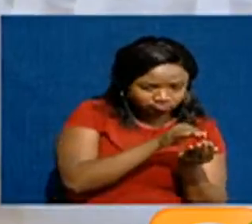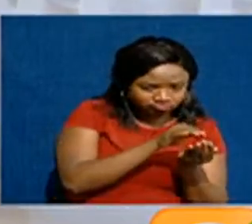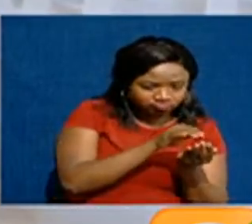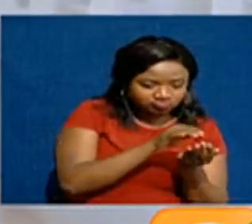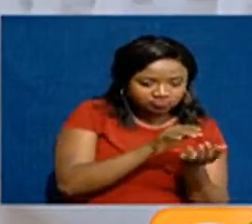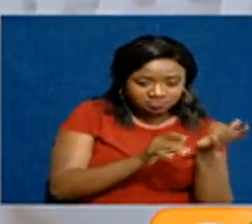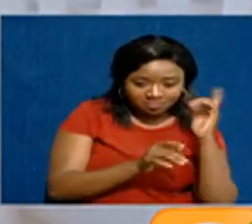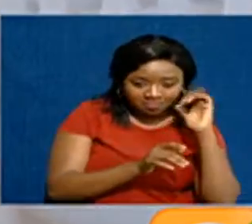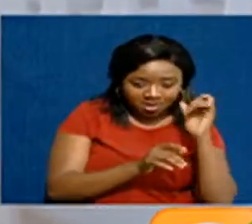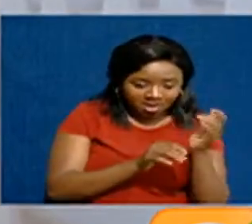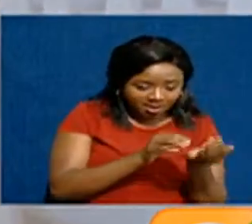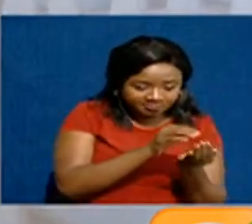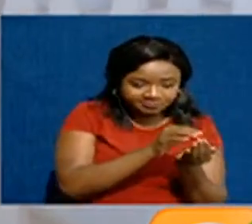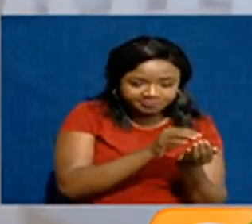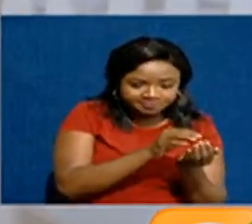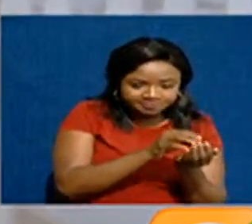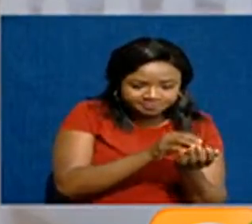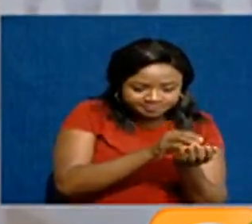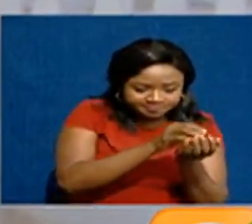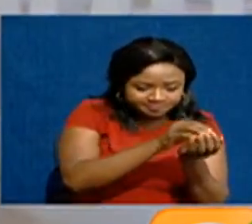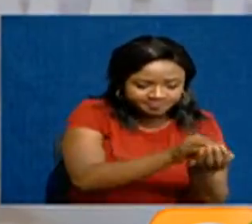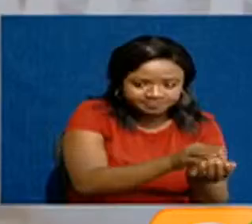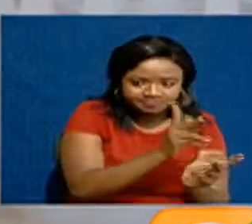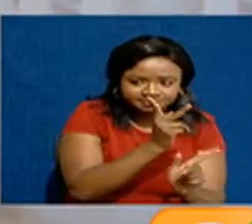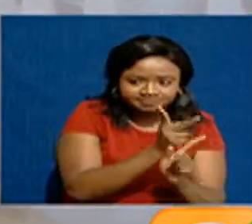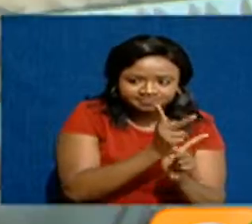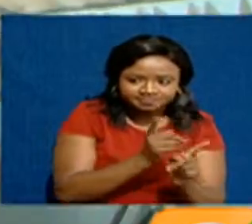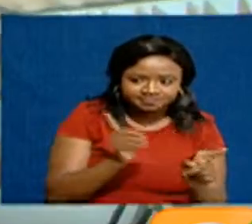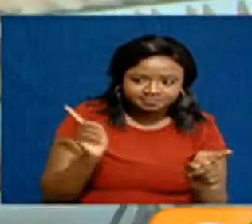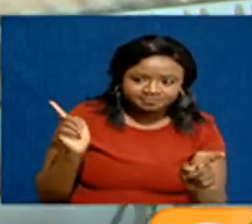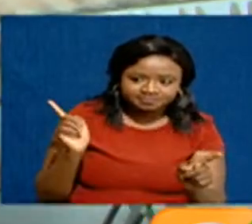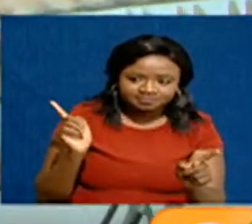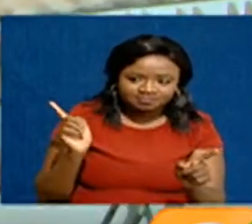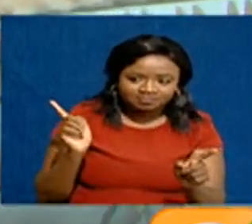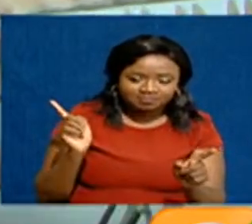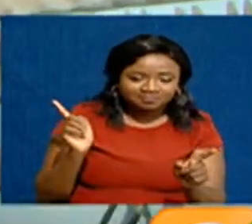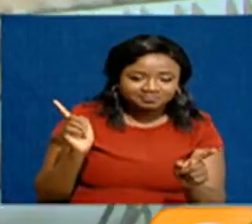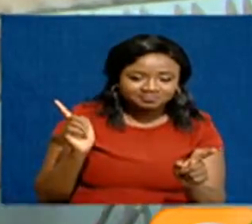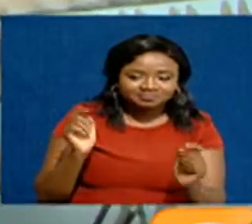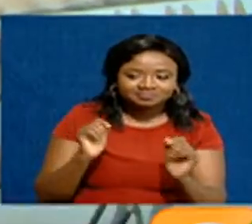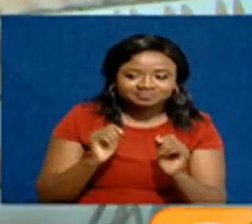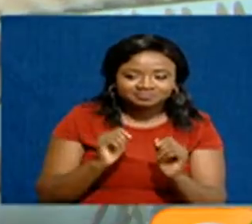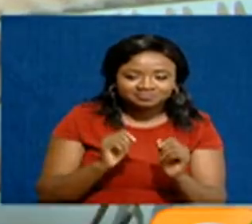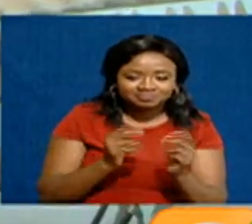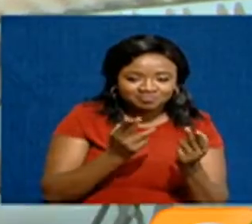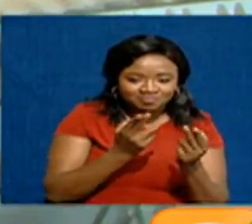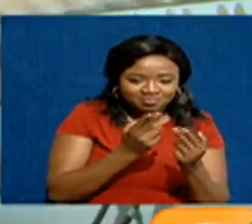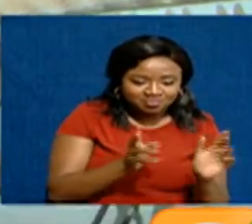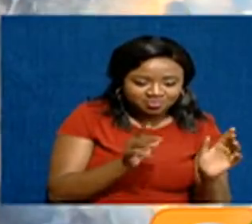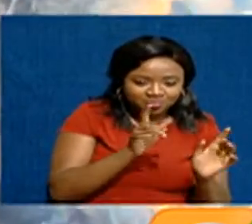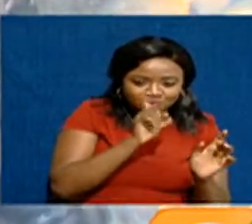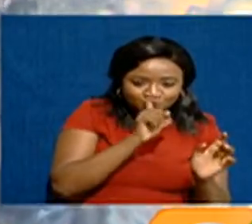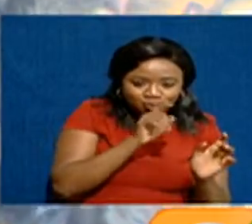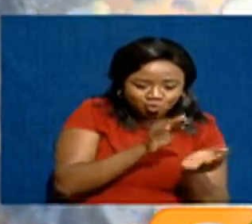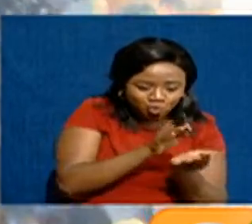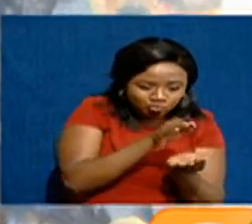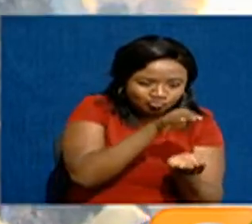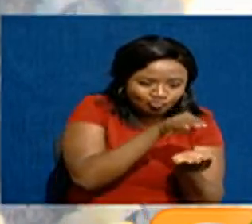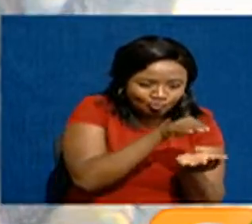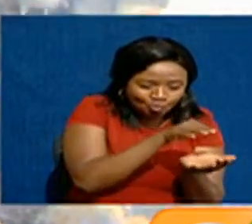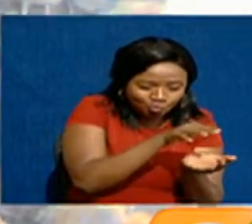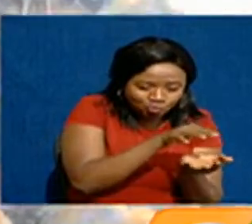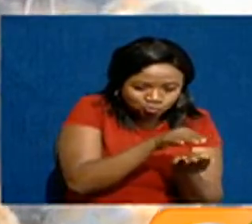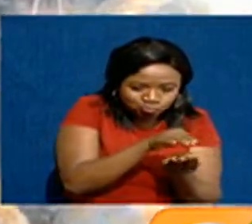egg, we take it to the incubator, it hatches to a chick, we breed the